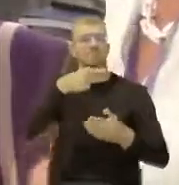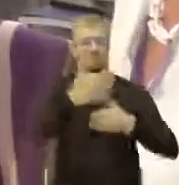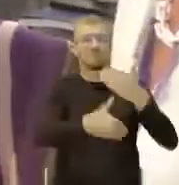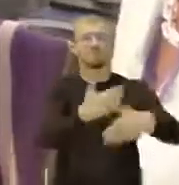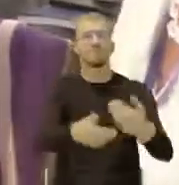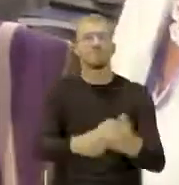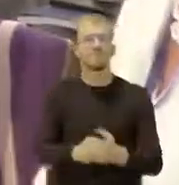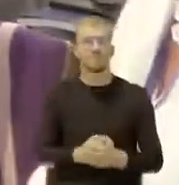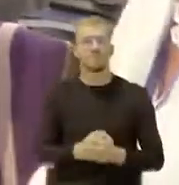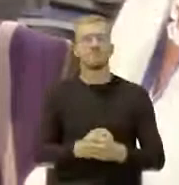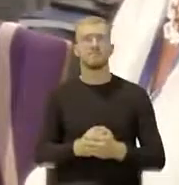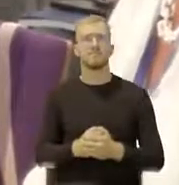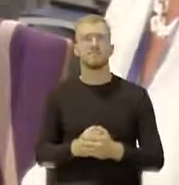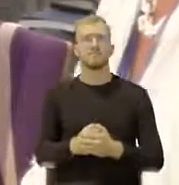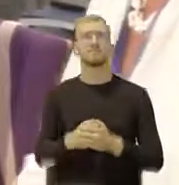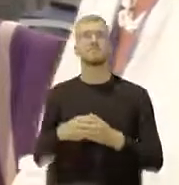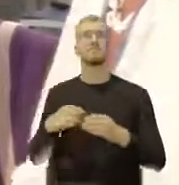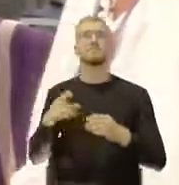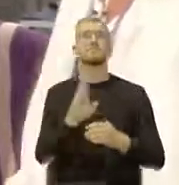expulsing people,